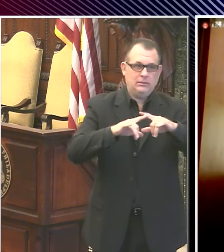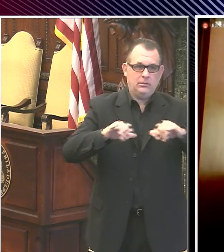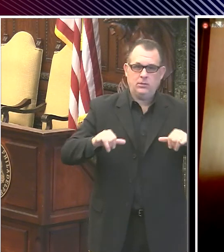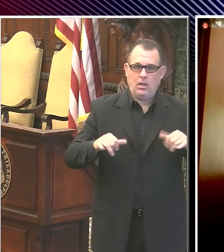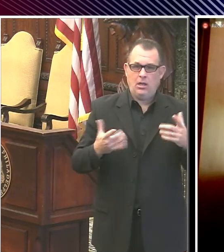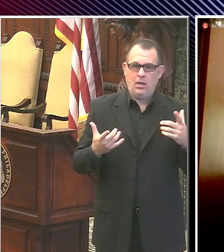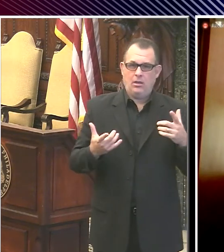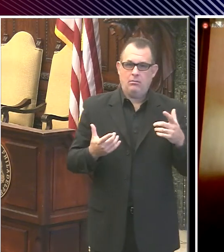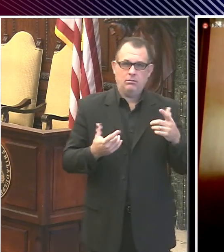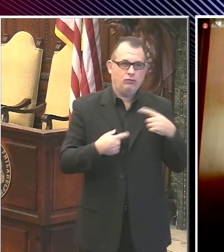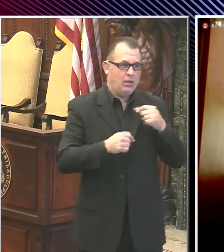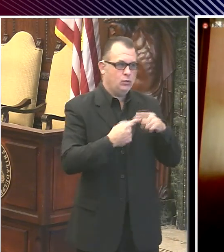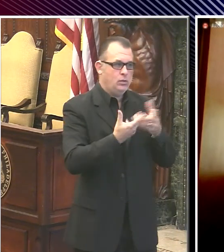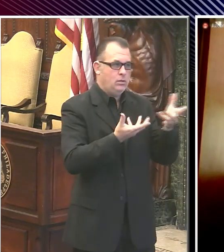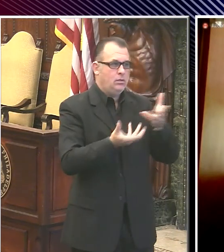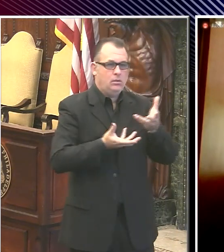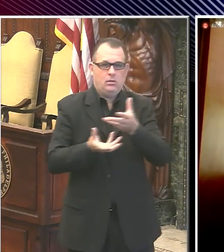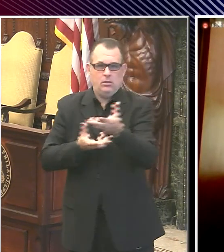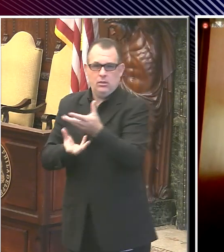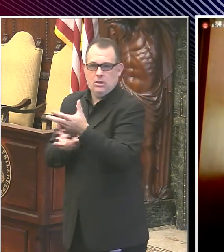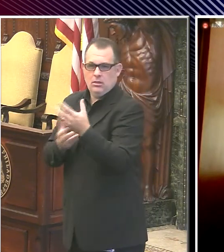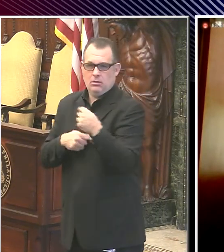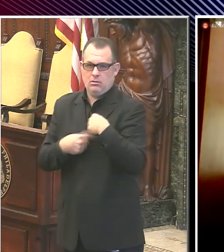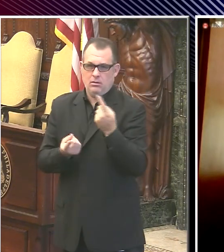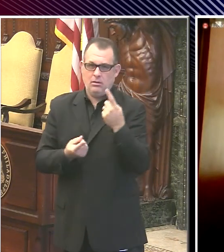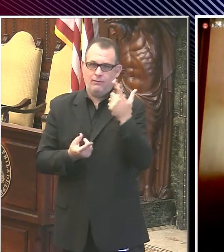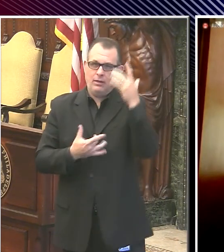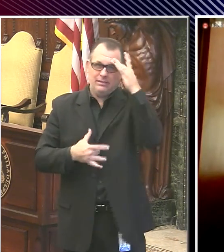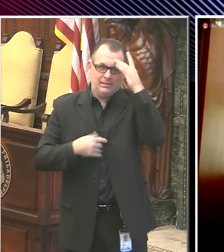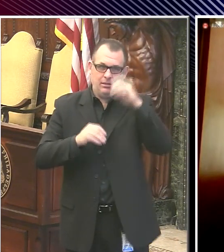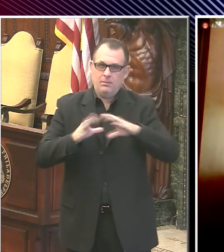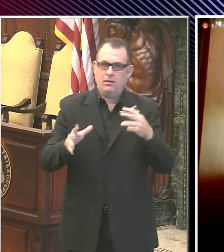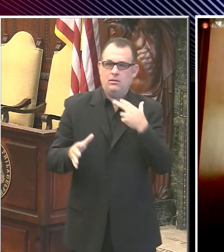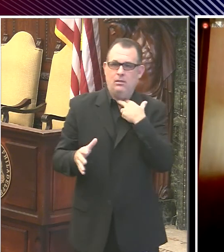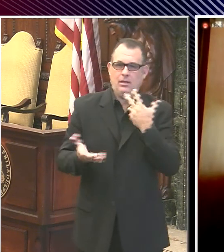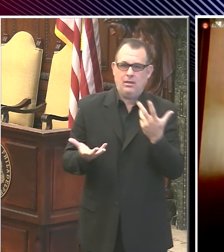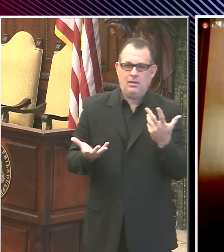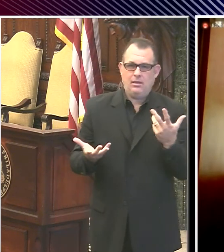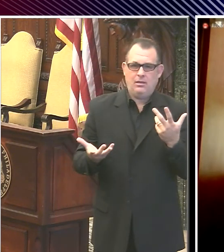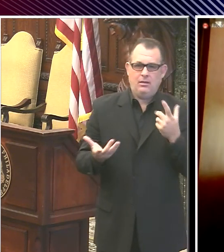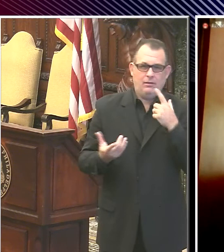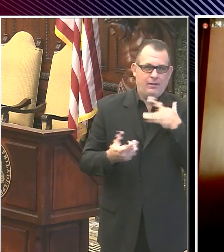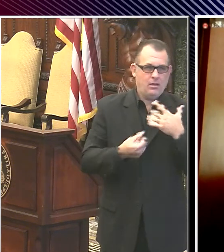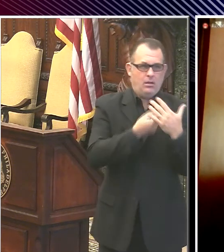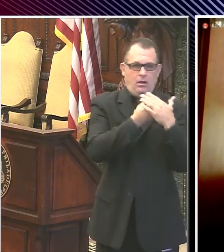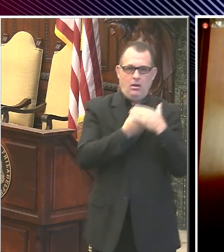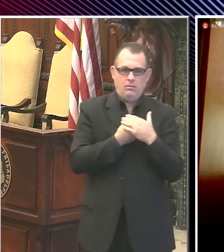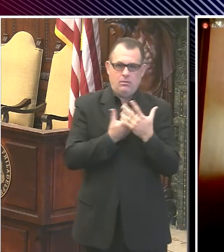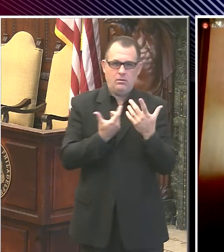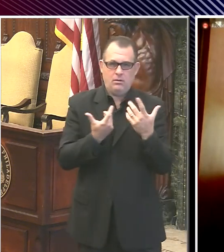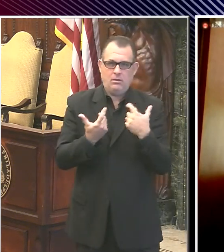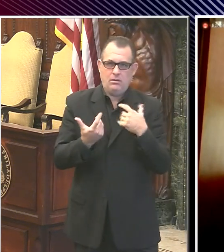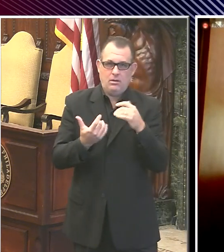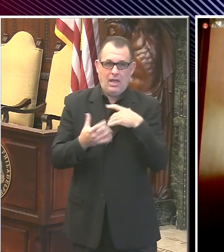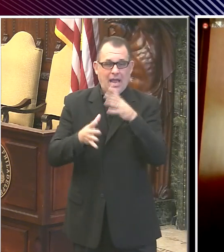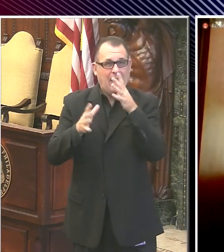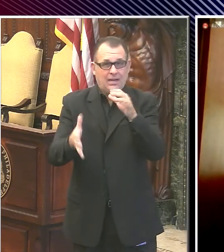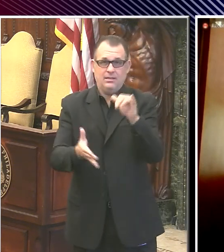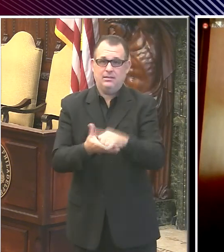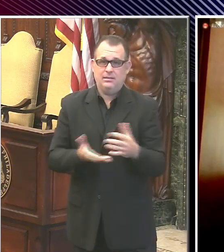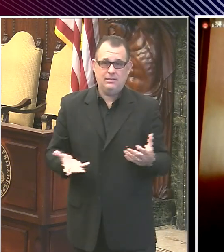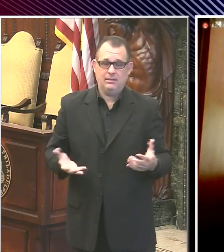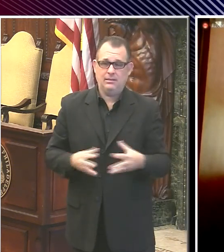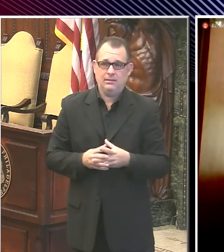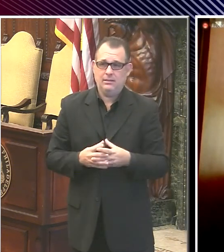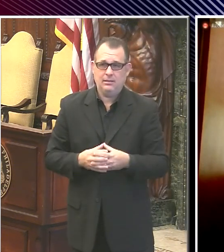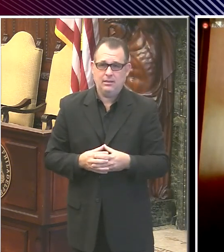used to interacting with people because of the disease. So we've been hamstrung in many ways. I don't like the numbers either. And as I said before, one homicide is